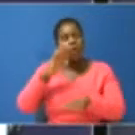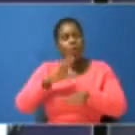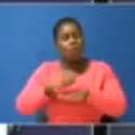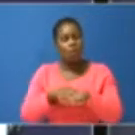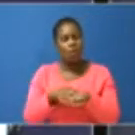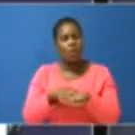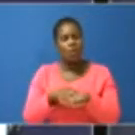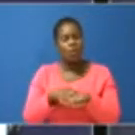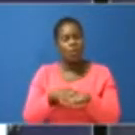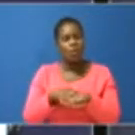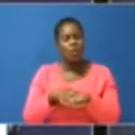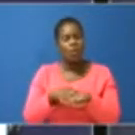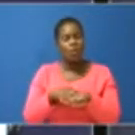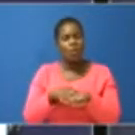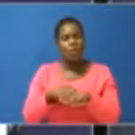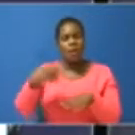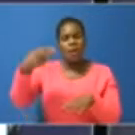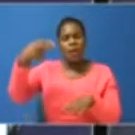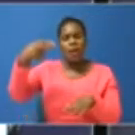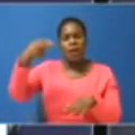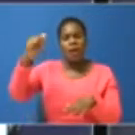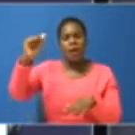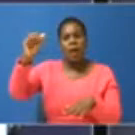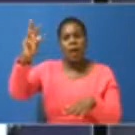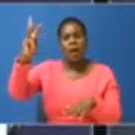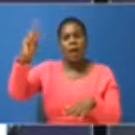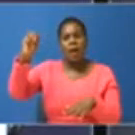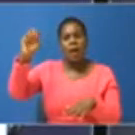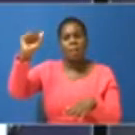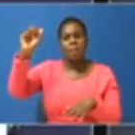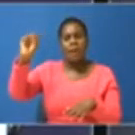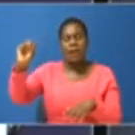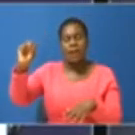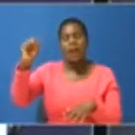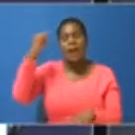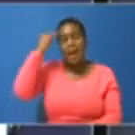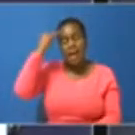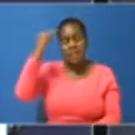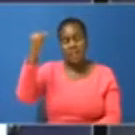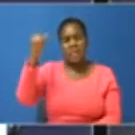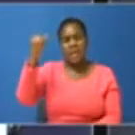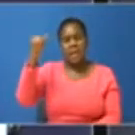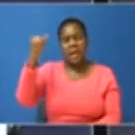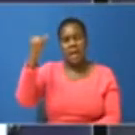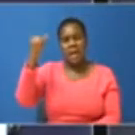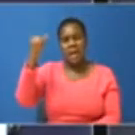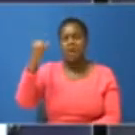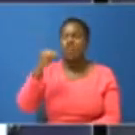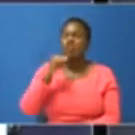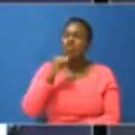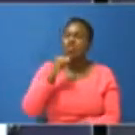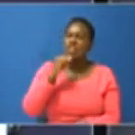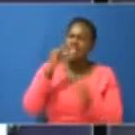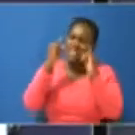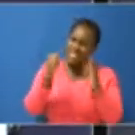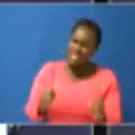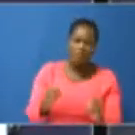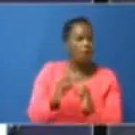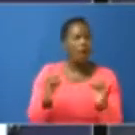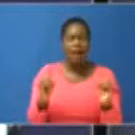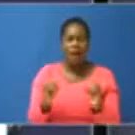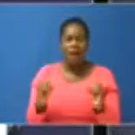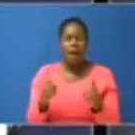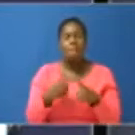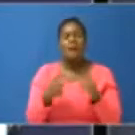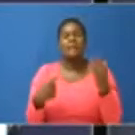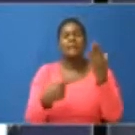um hermann grawell the ideas he put forward may may not be necessarily new i think in terms